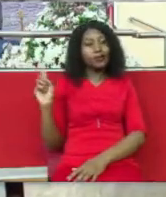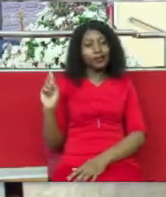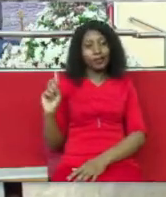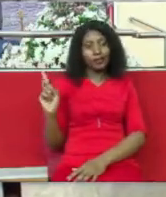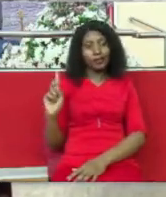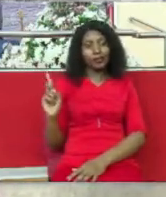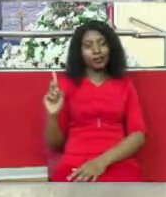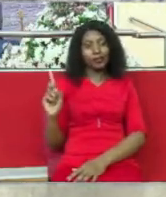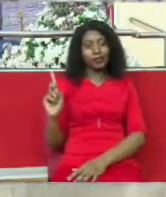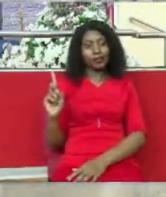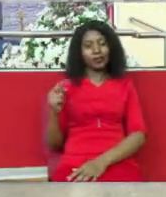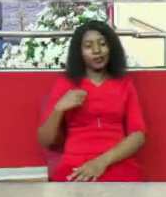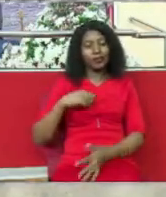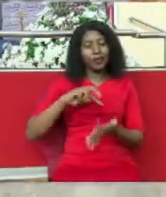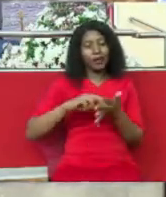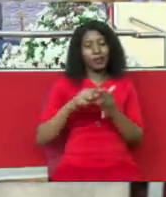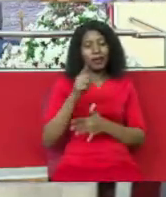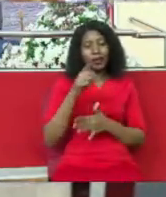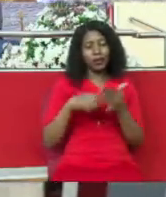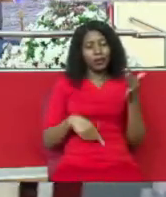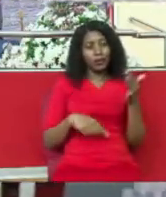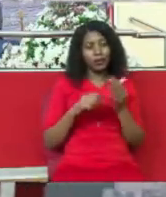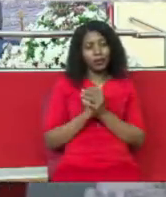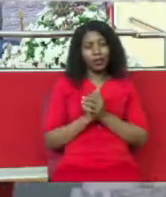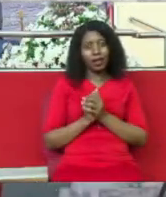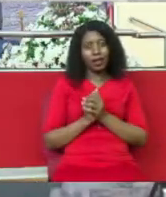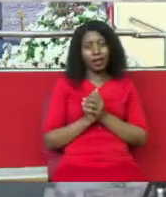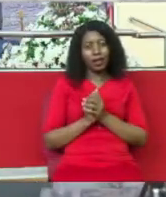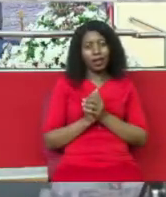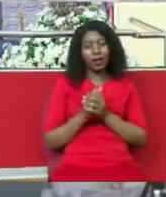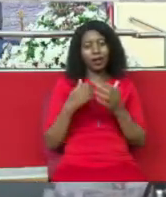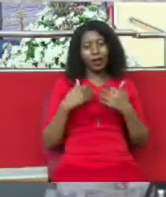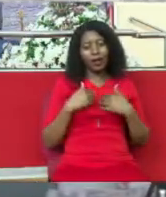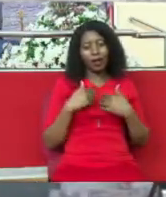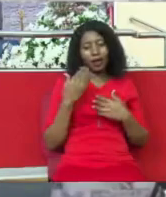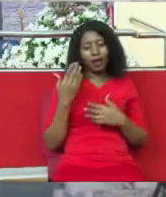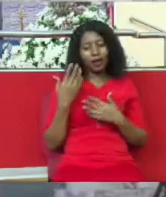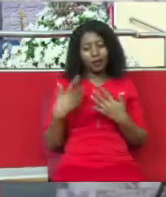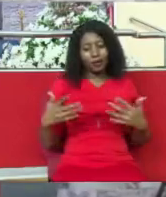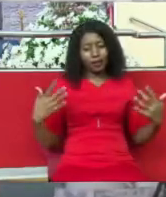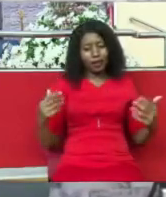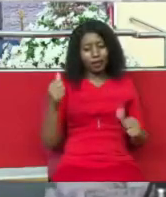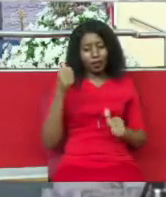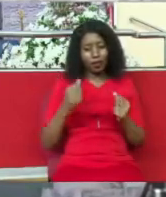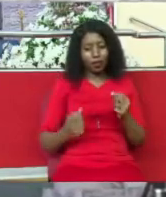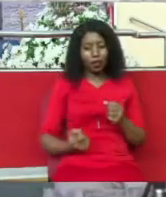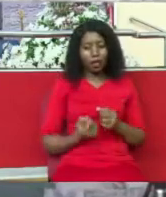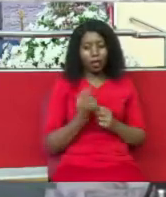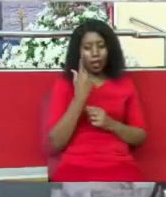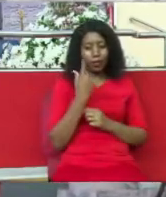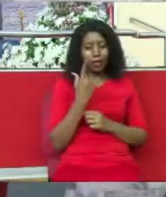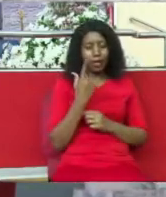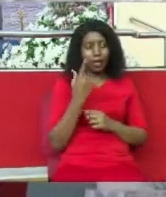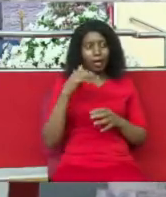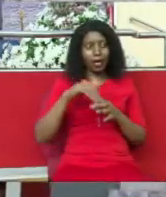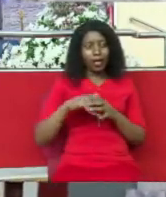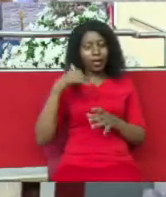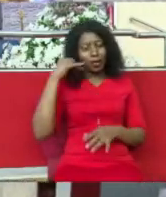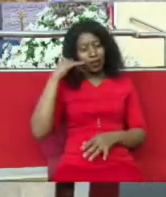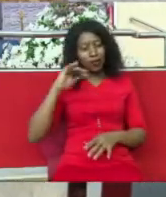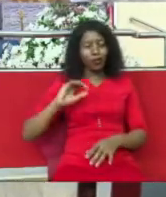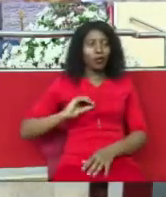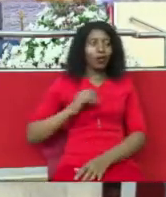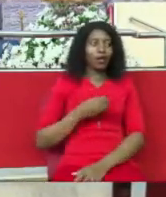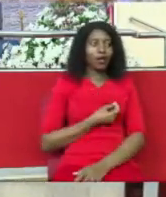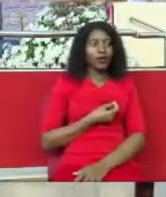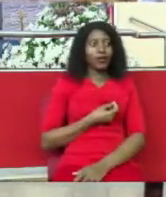What do I mean by that? There are things that will pop on our phones from time to time.